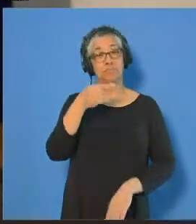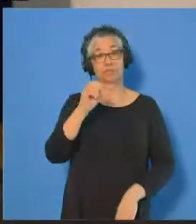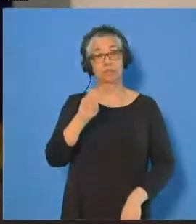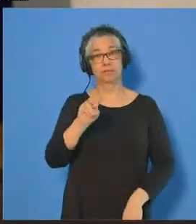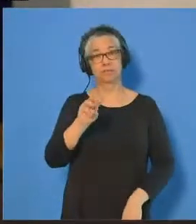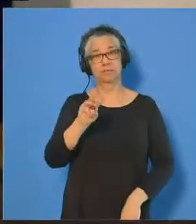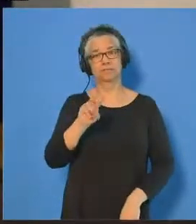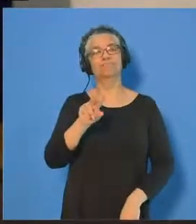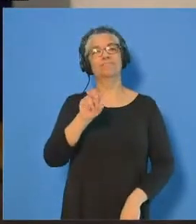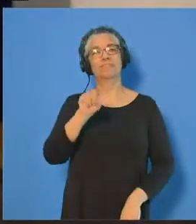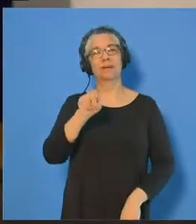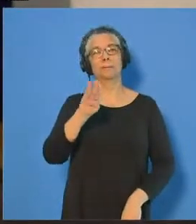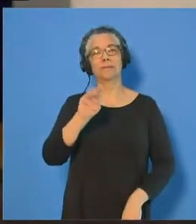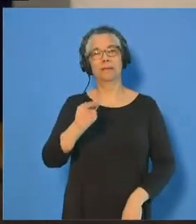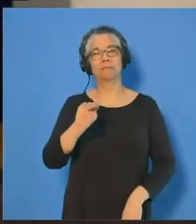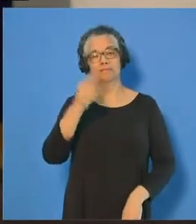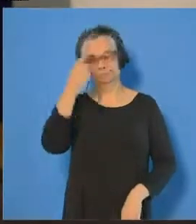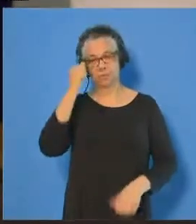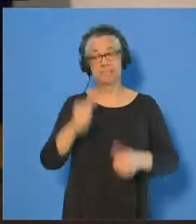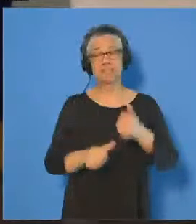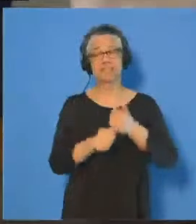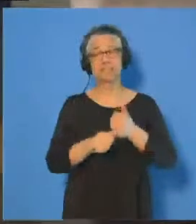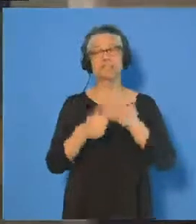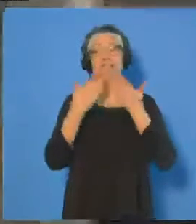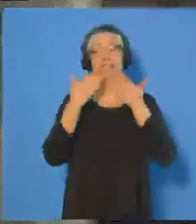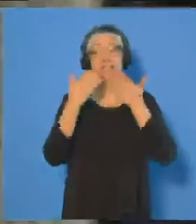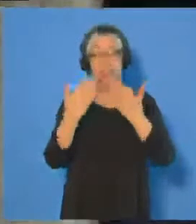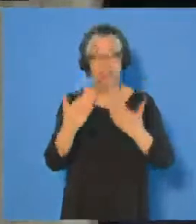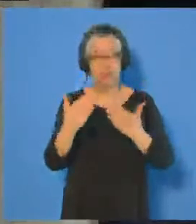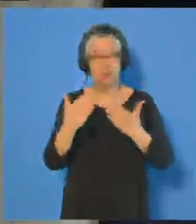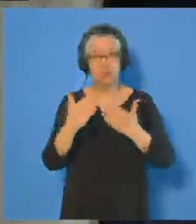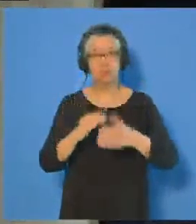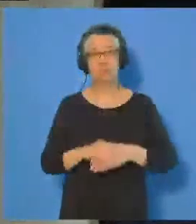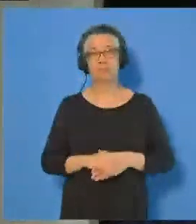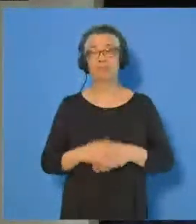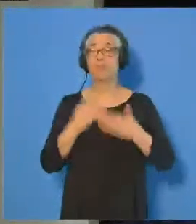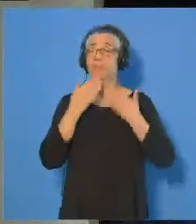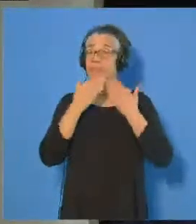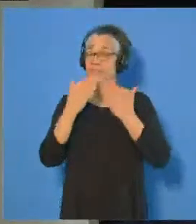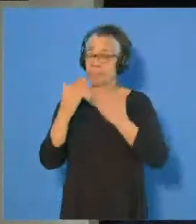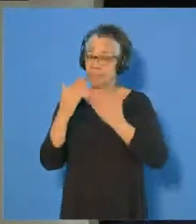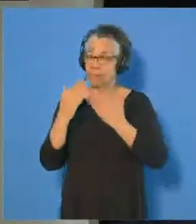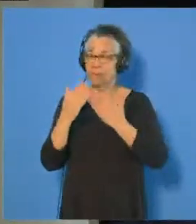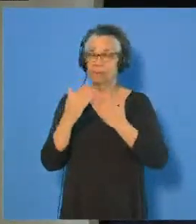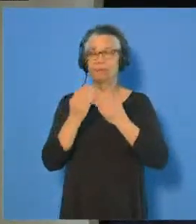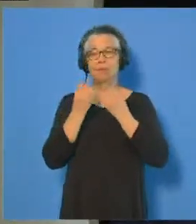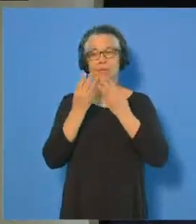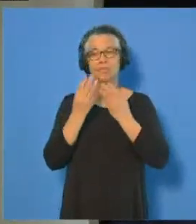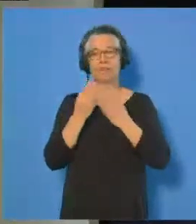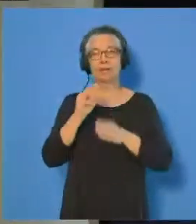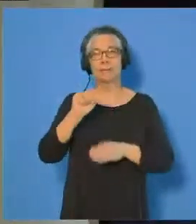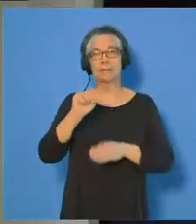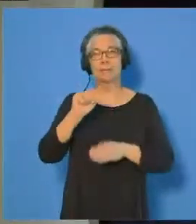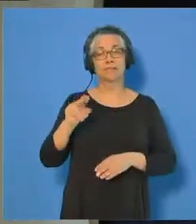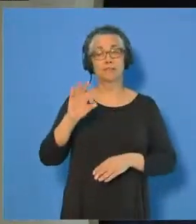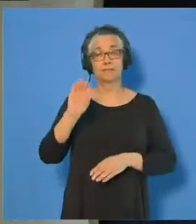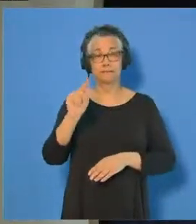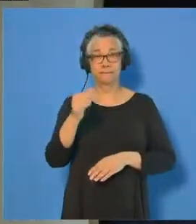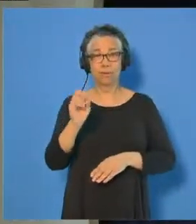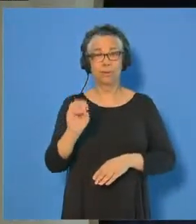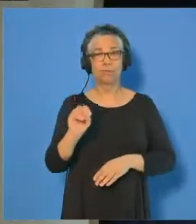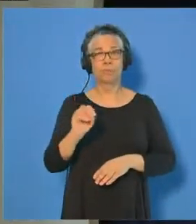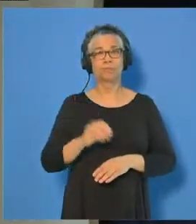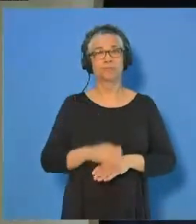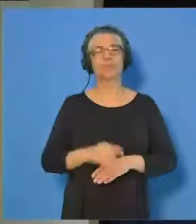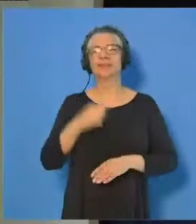unemploymentbenefit@gov.bm for assistance. Thank you. Thank you very much, Minister Fogo. And just to reiterate